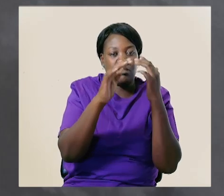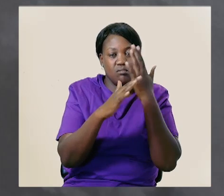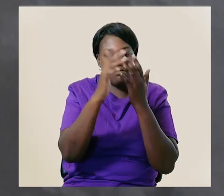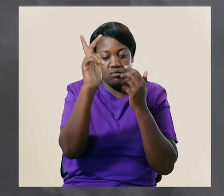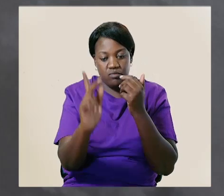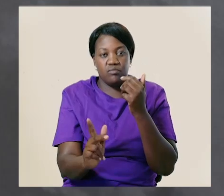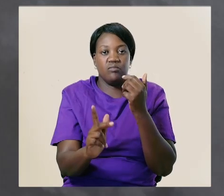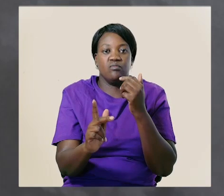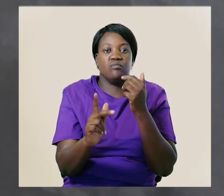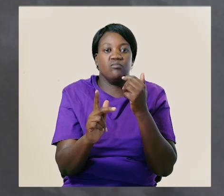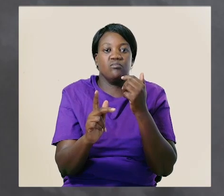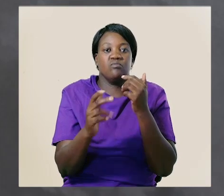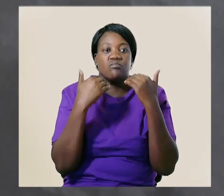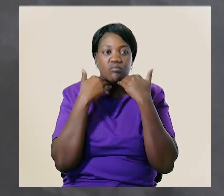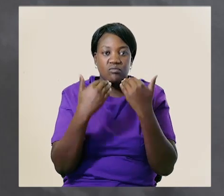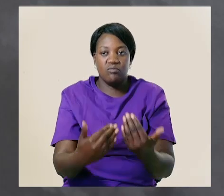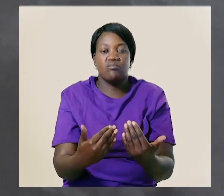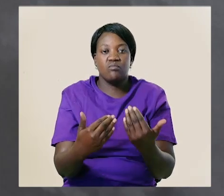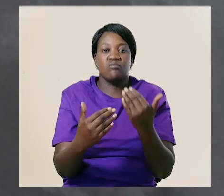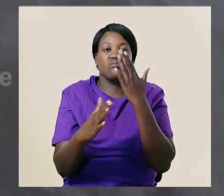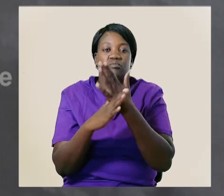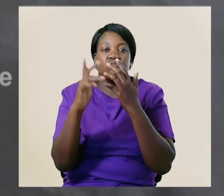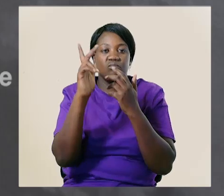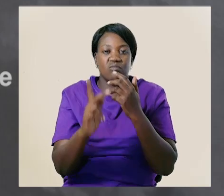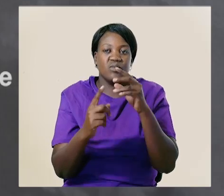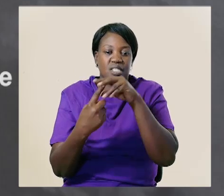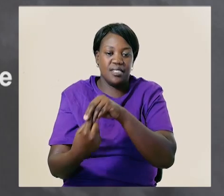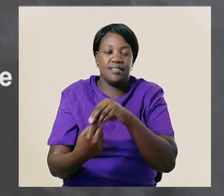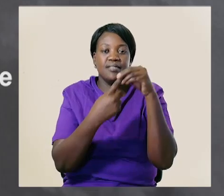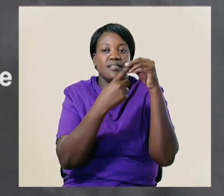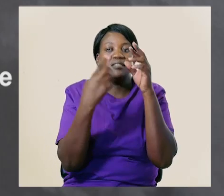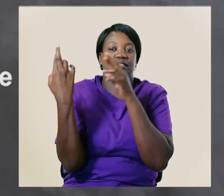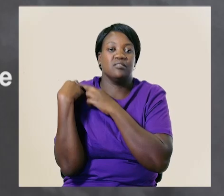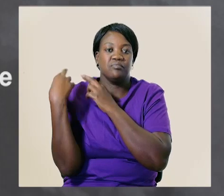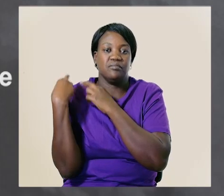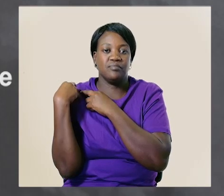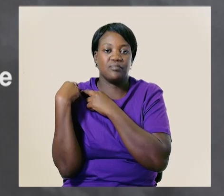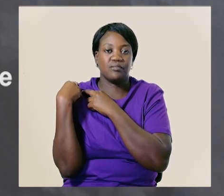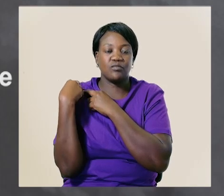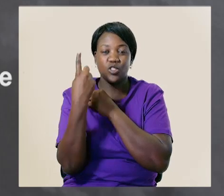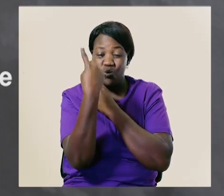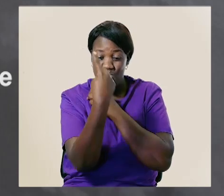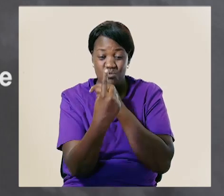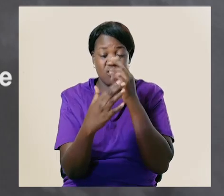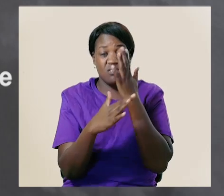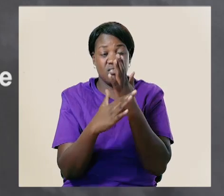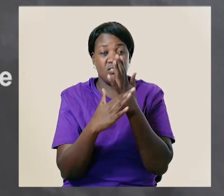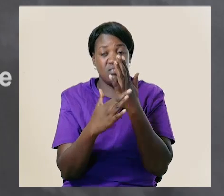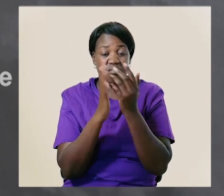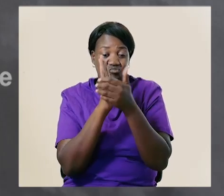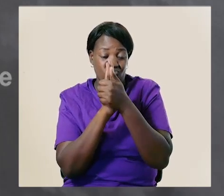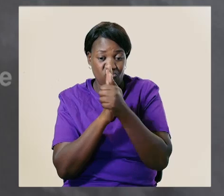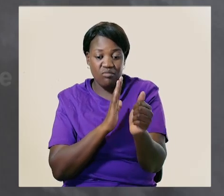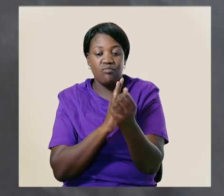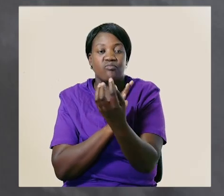person. An important feature of labor is specialization, when people do only one job which they are skilled